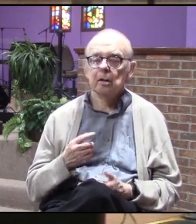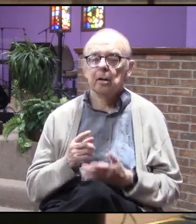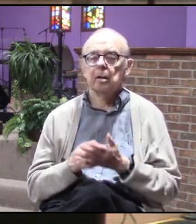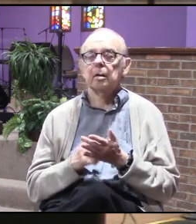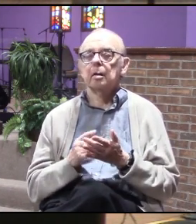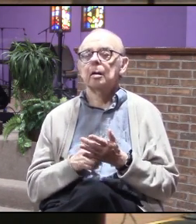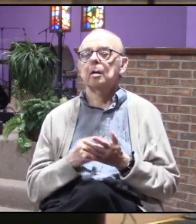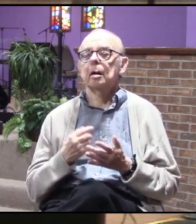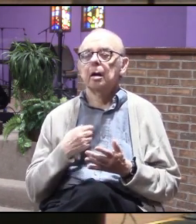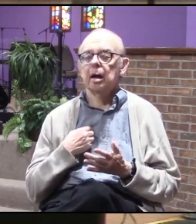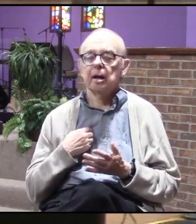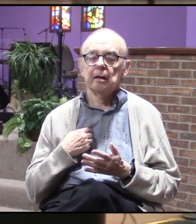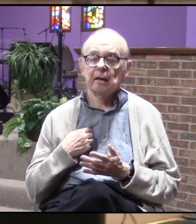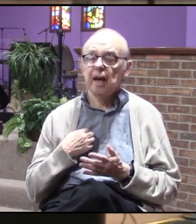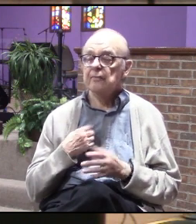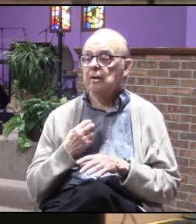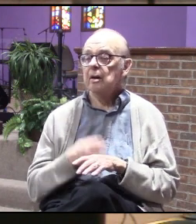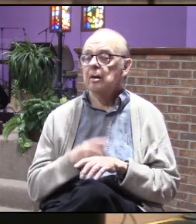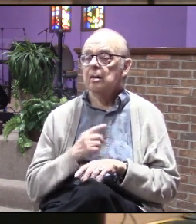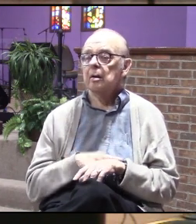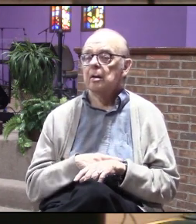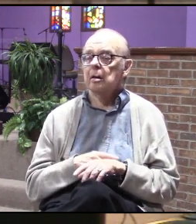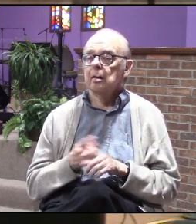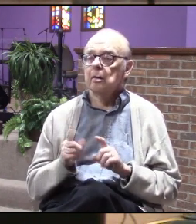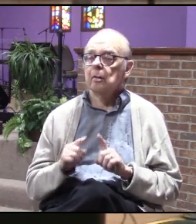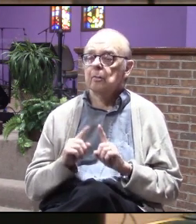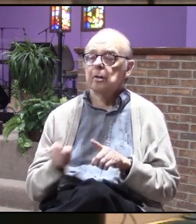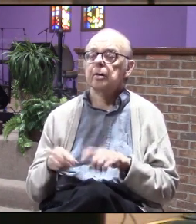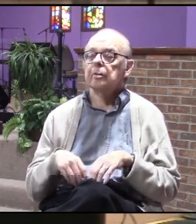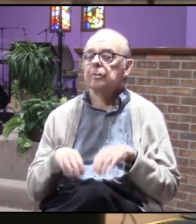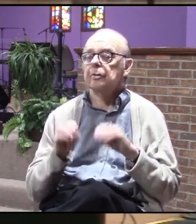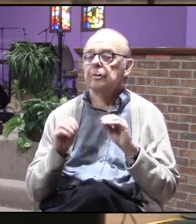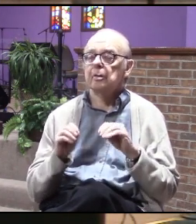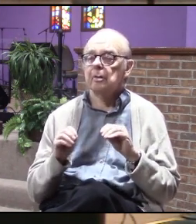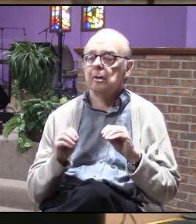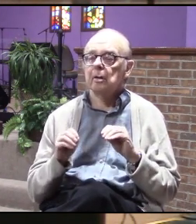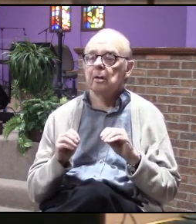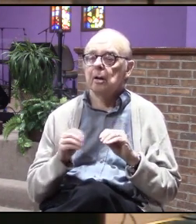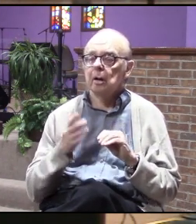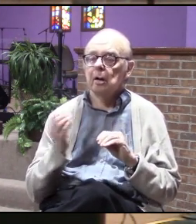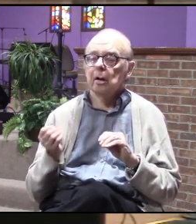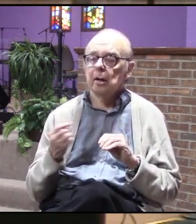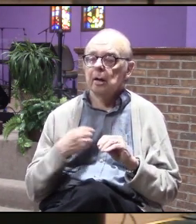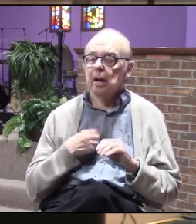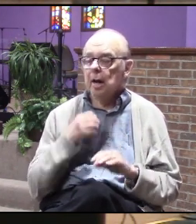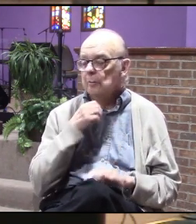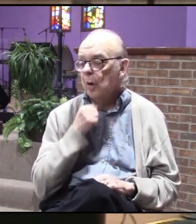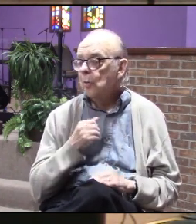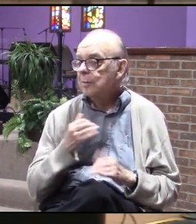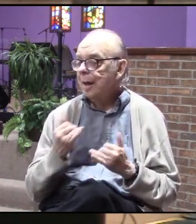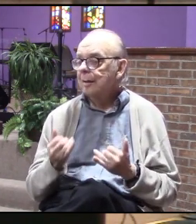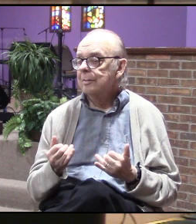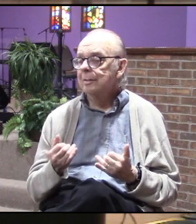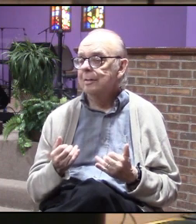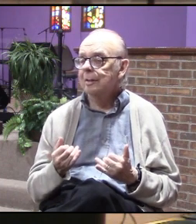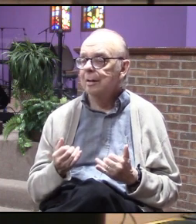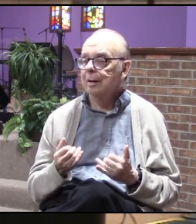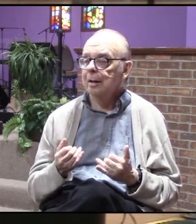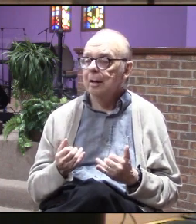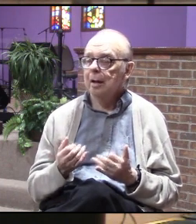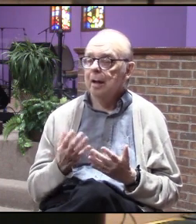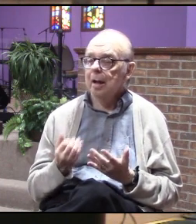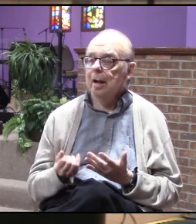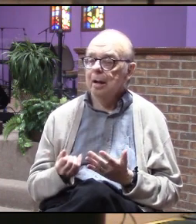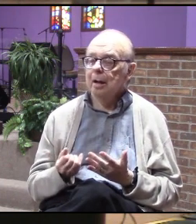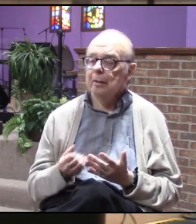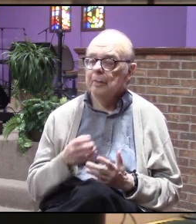sometimes I have a hard time because when I go to the store, I forget that I'm old now and that